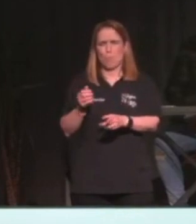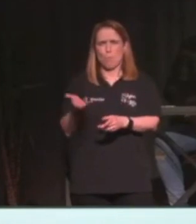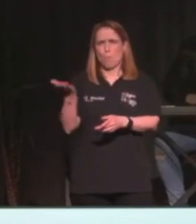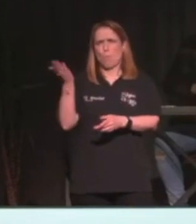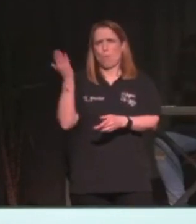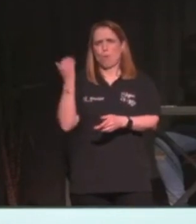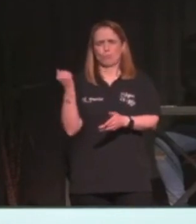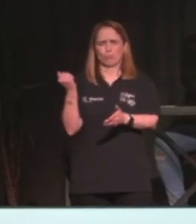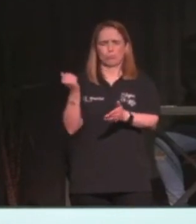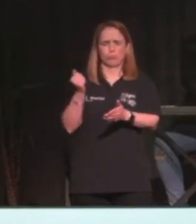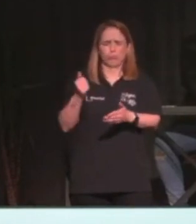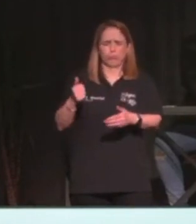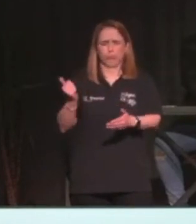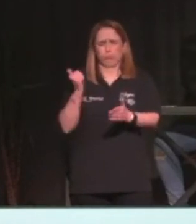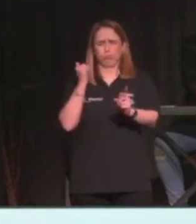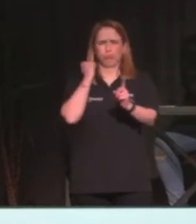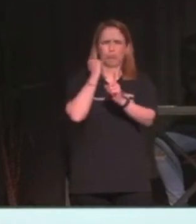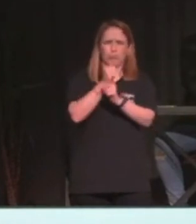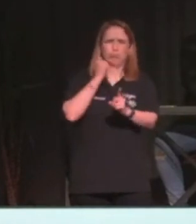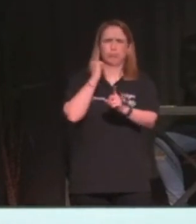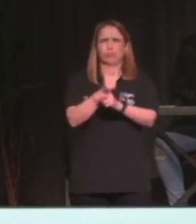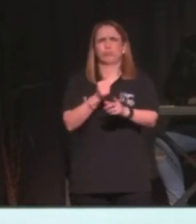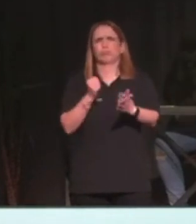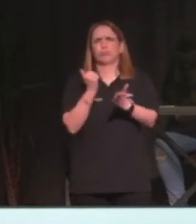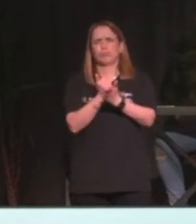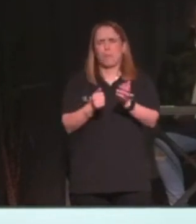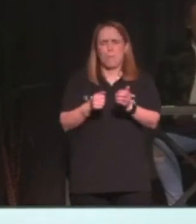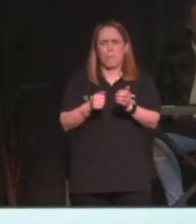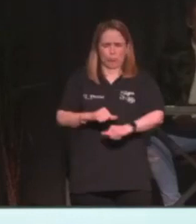the pain was enormous, but he did that for you.